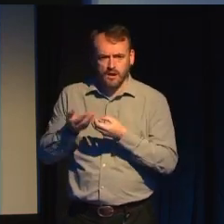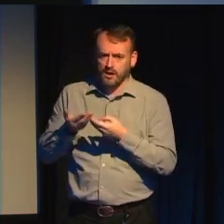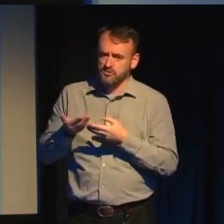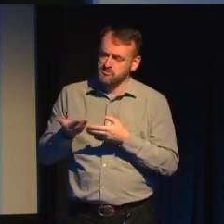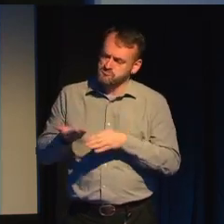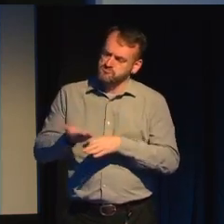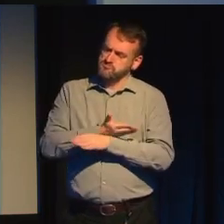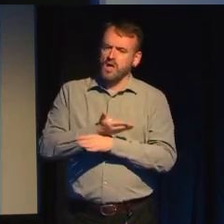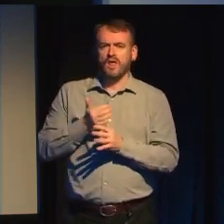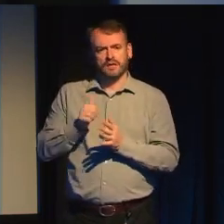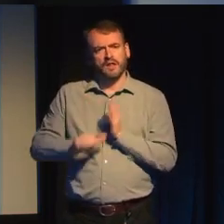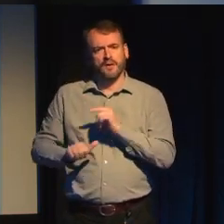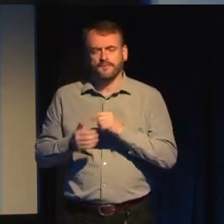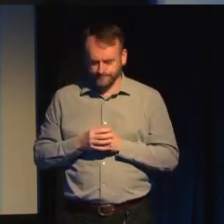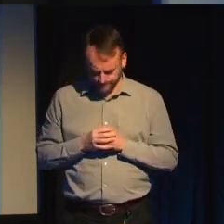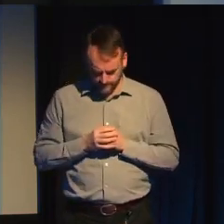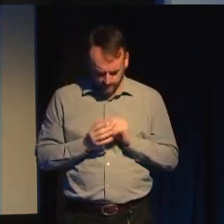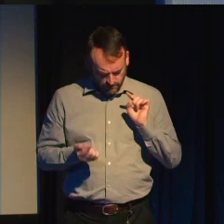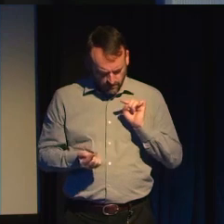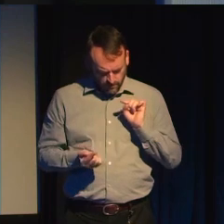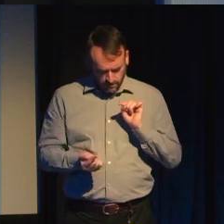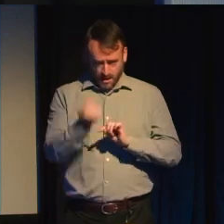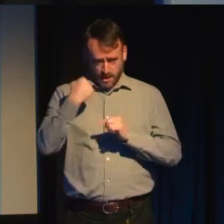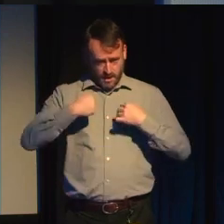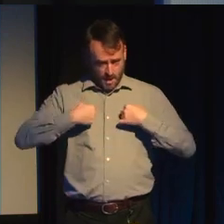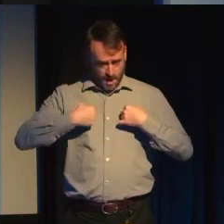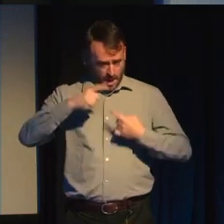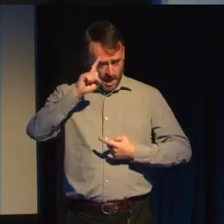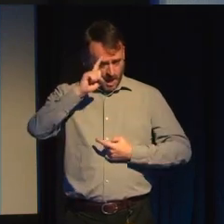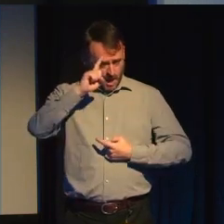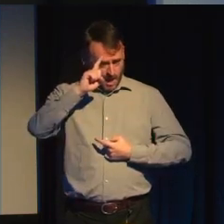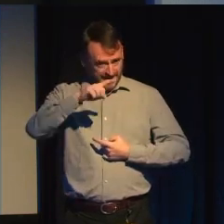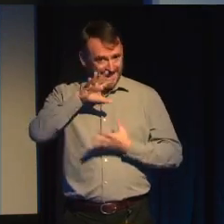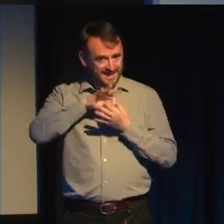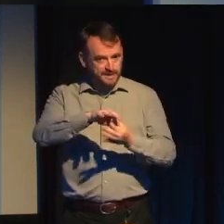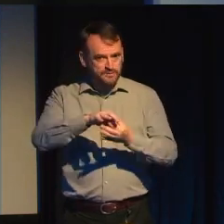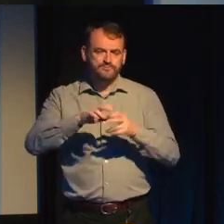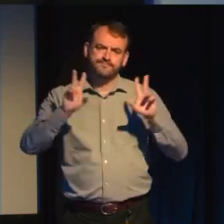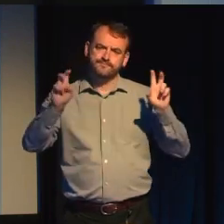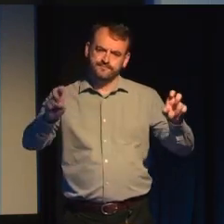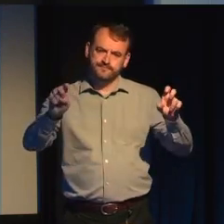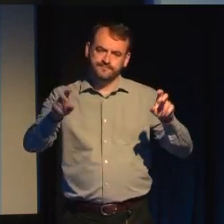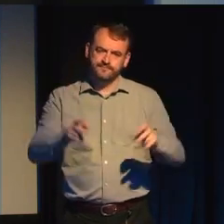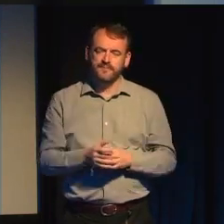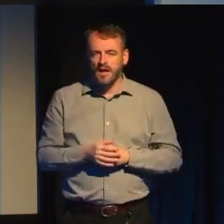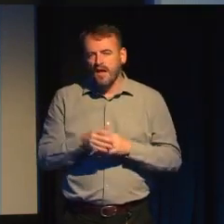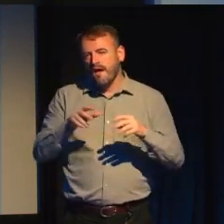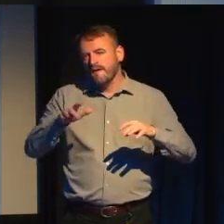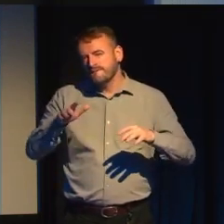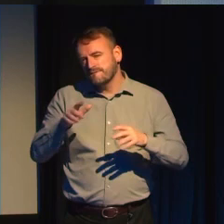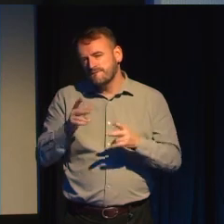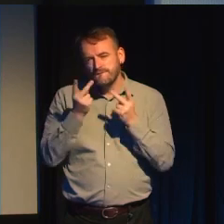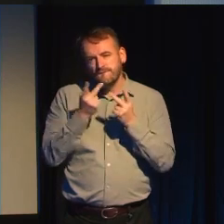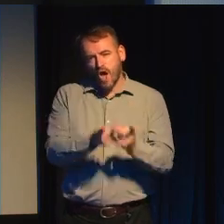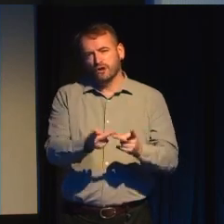things that I wanted to do was go back to an idea called virtual theatre. And quite a lot of this talk is going to be about this. So first of